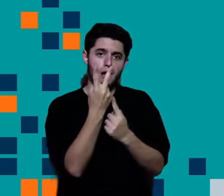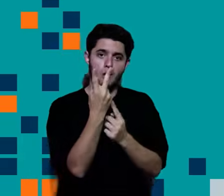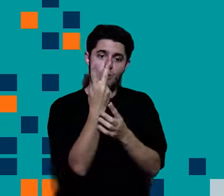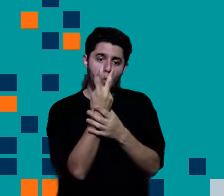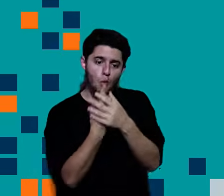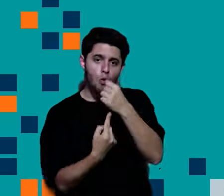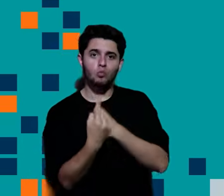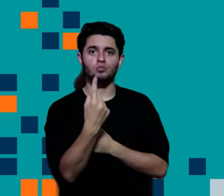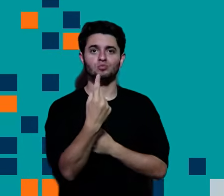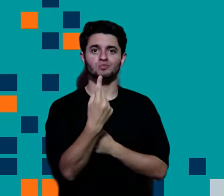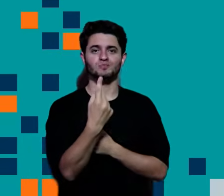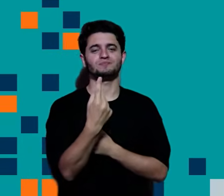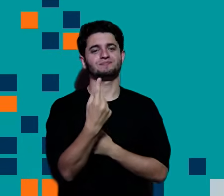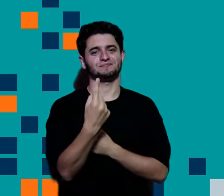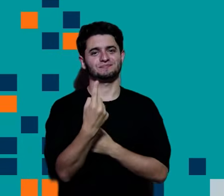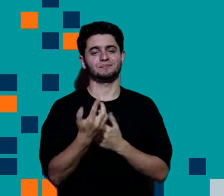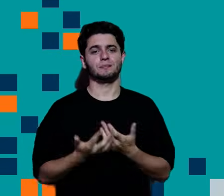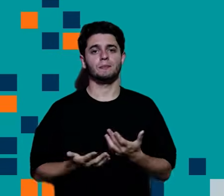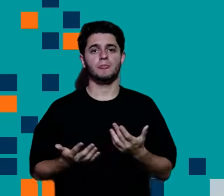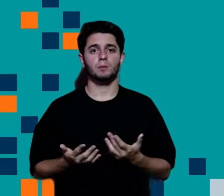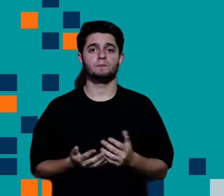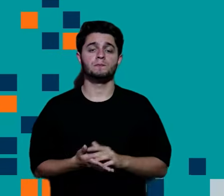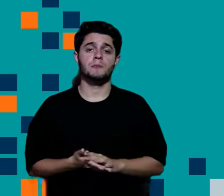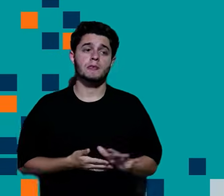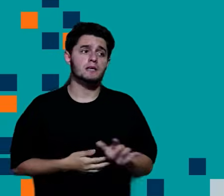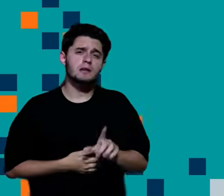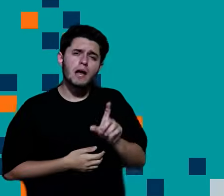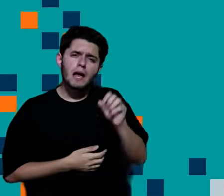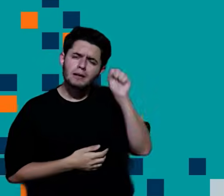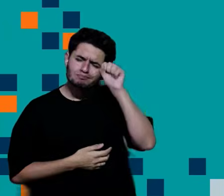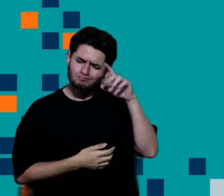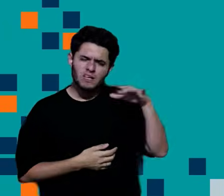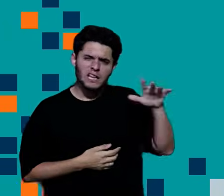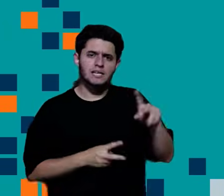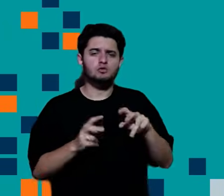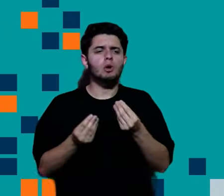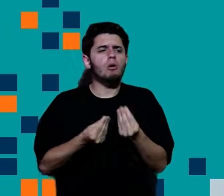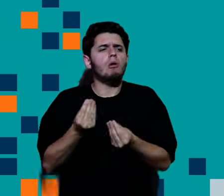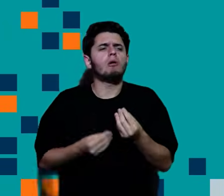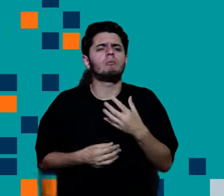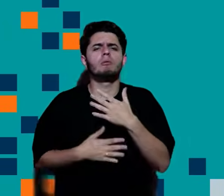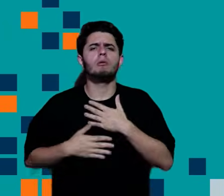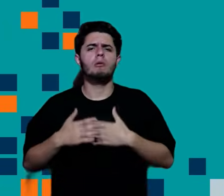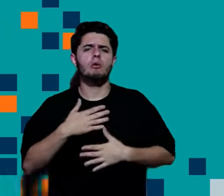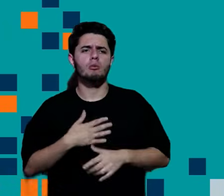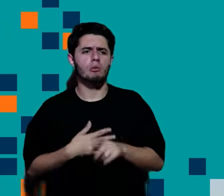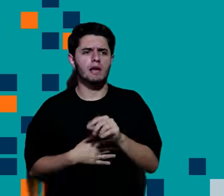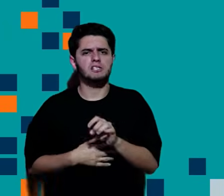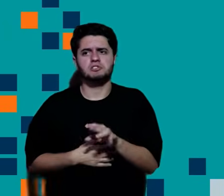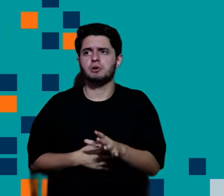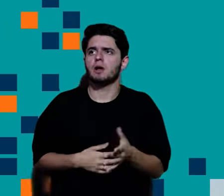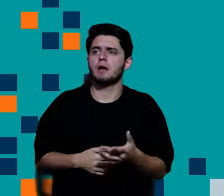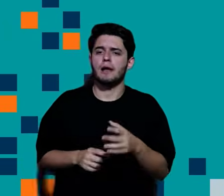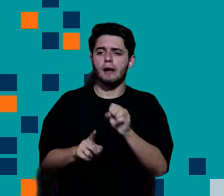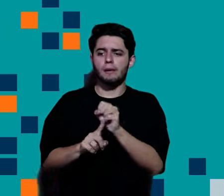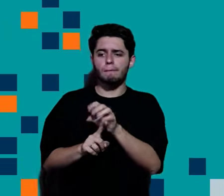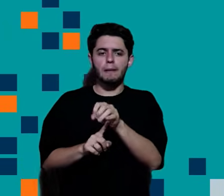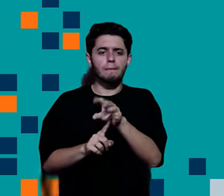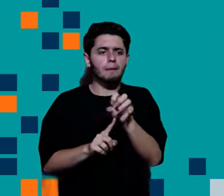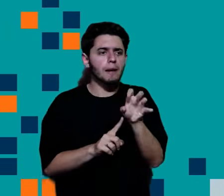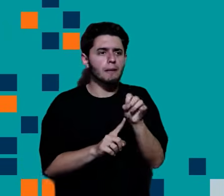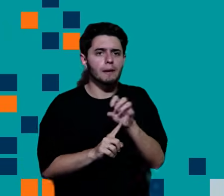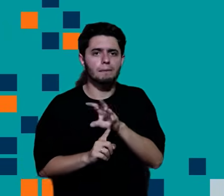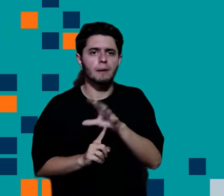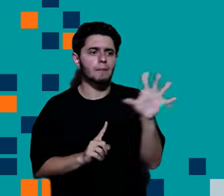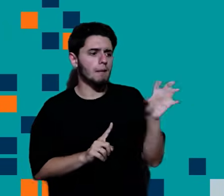So part of it comes from this idea that our bodies are like a massive radar dish. And that radar